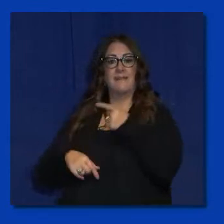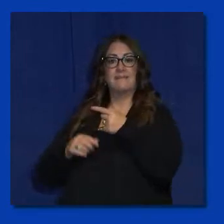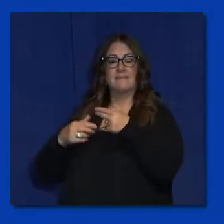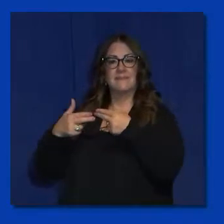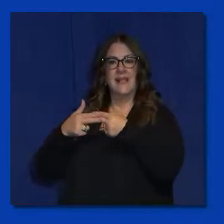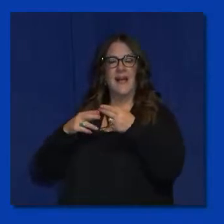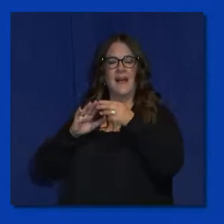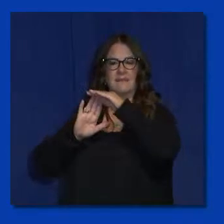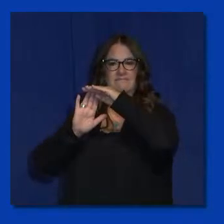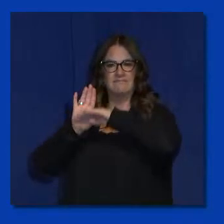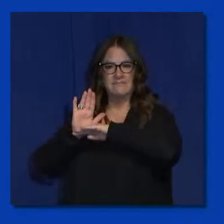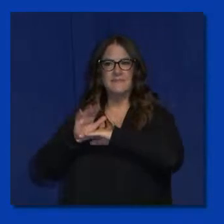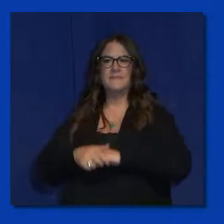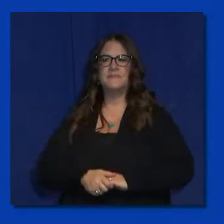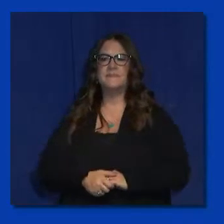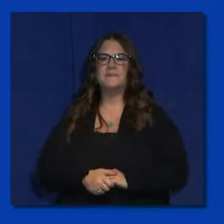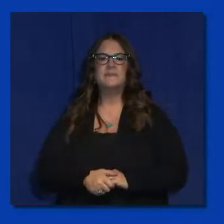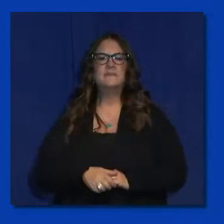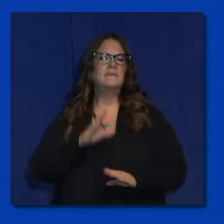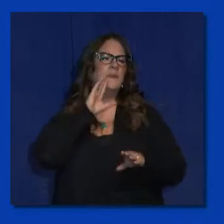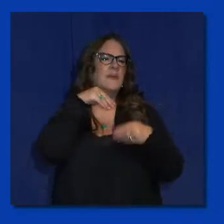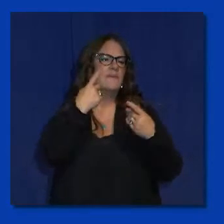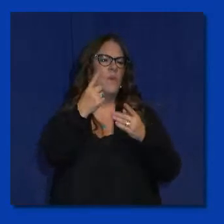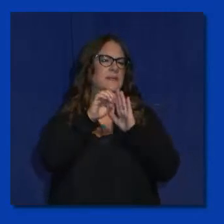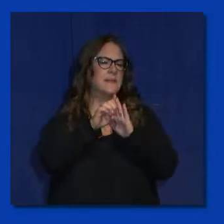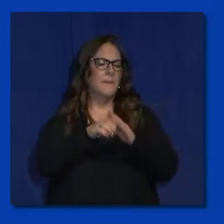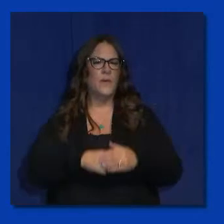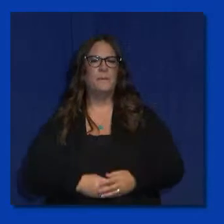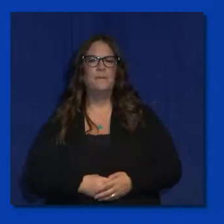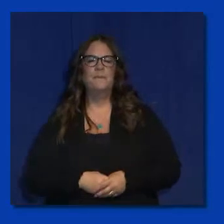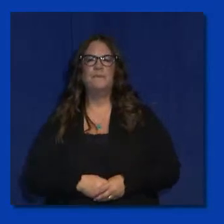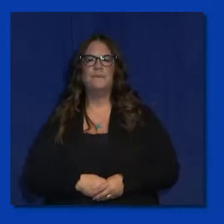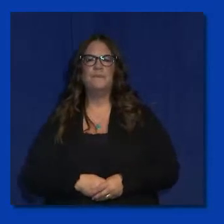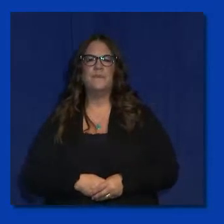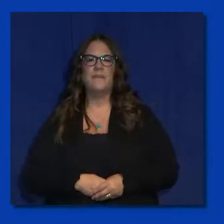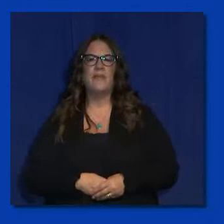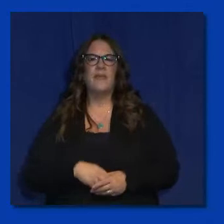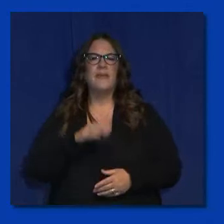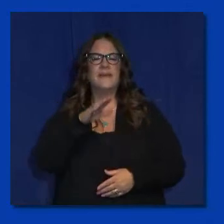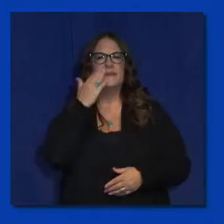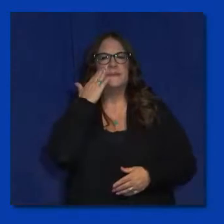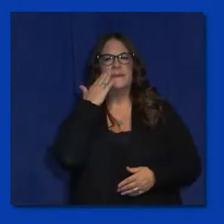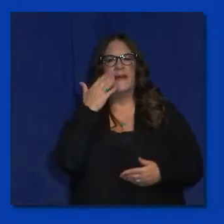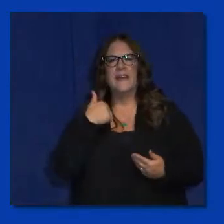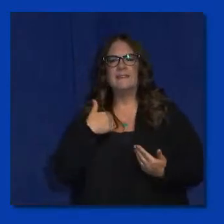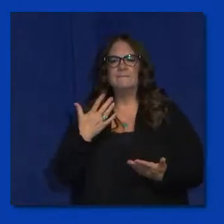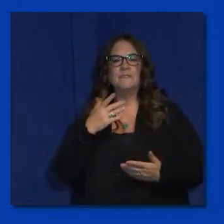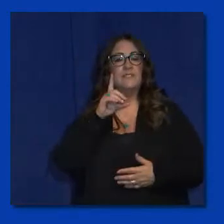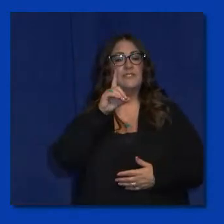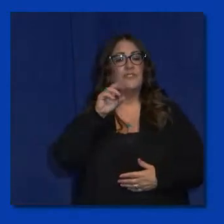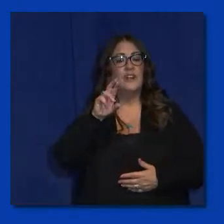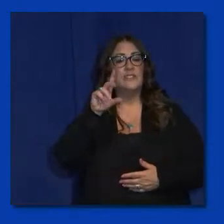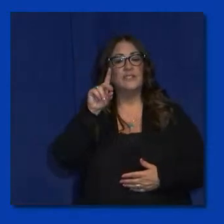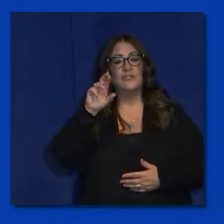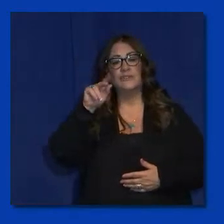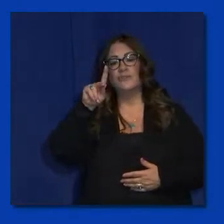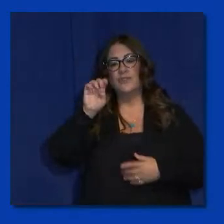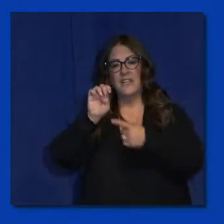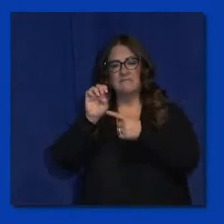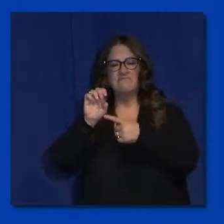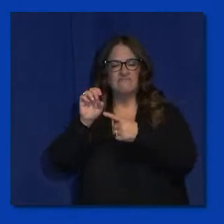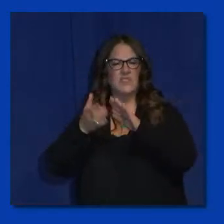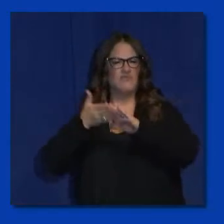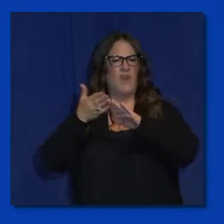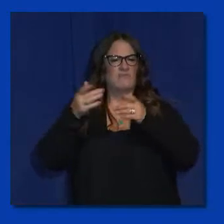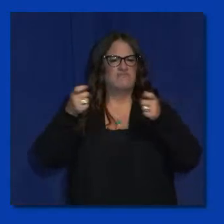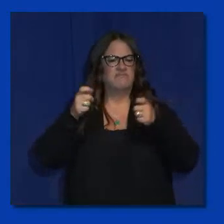as an example, and I'll just close on this one example. I saw, Dr. Drake runs the UC